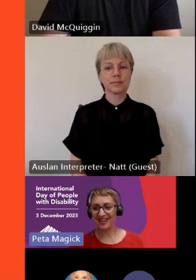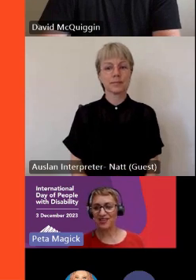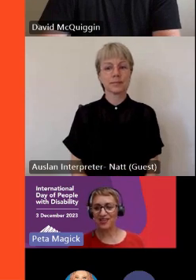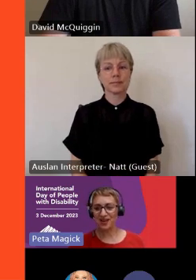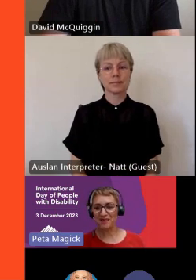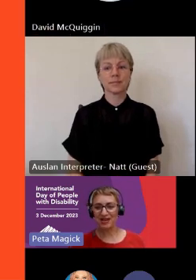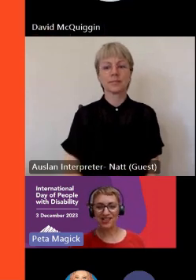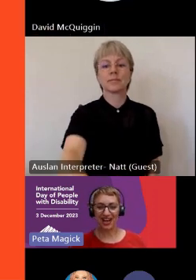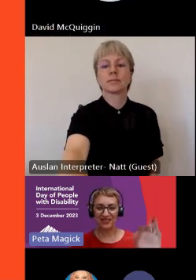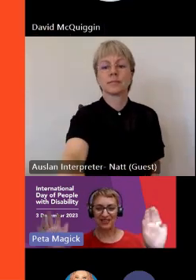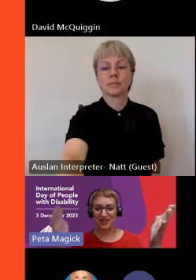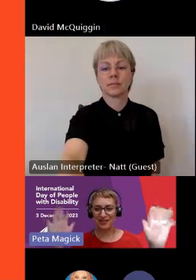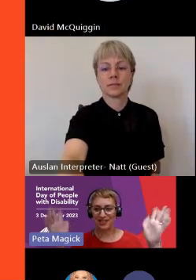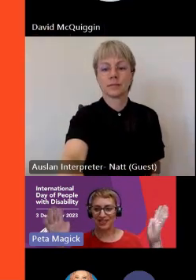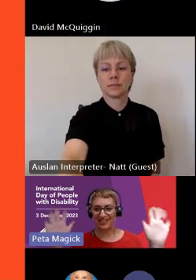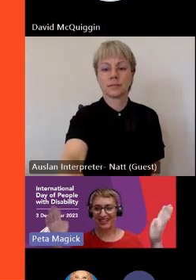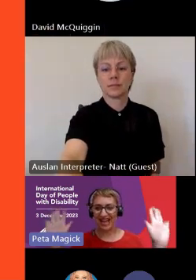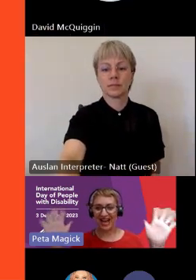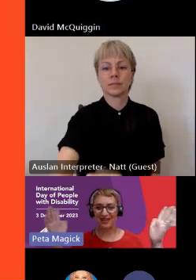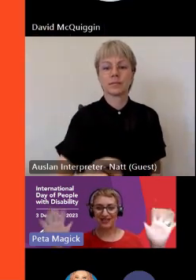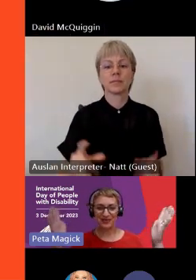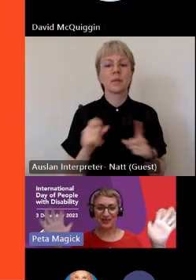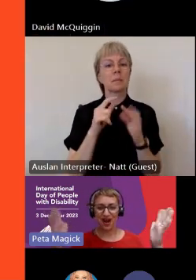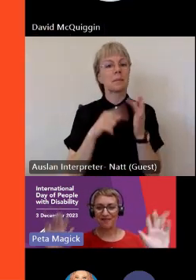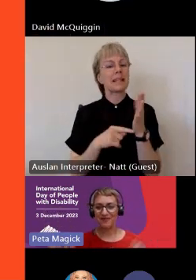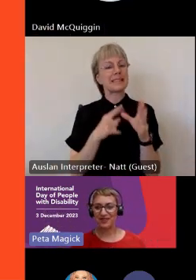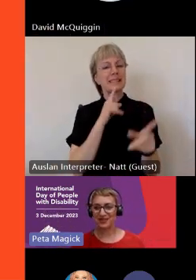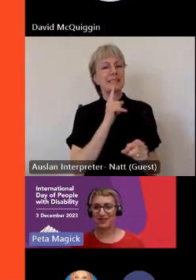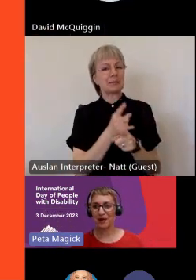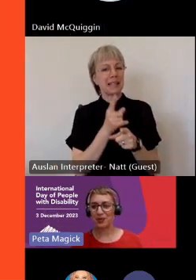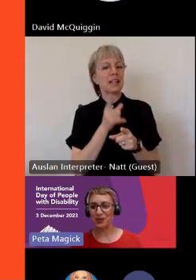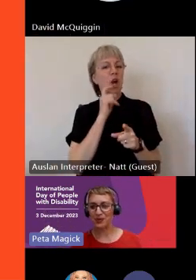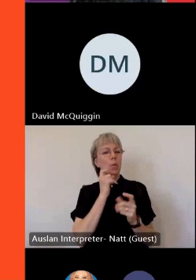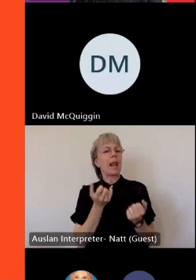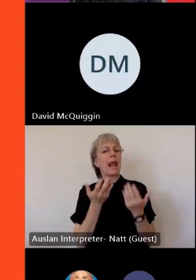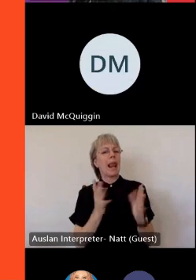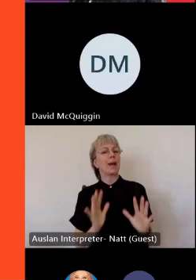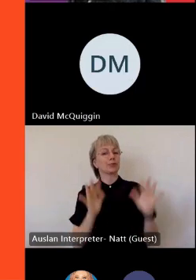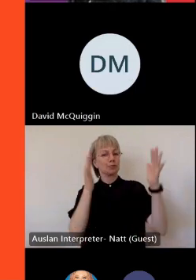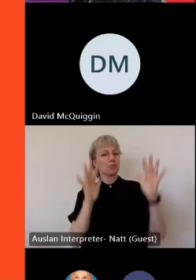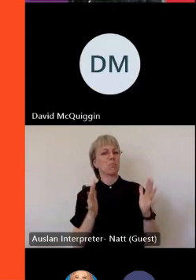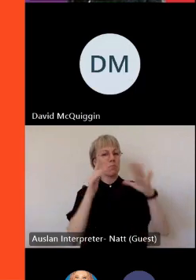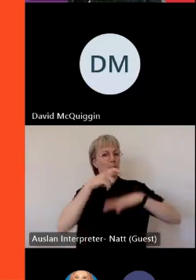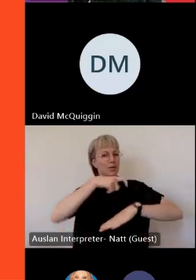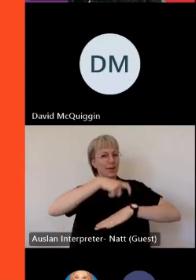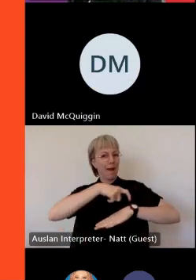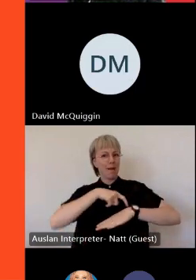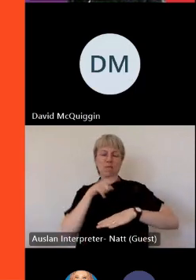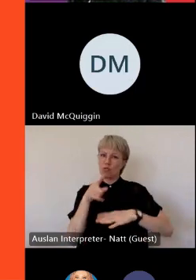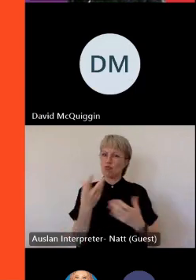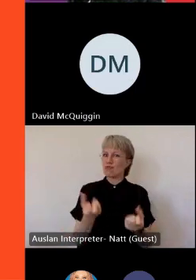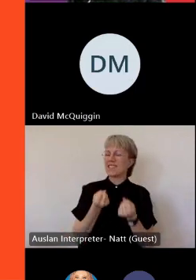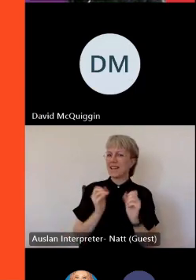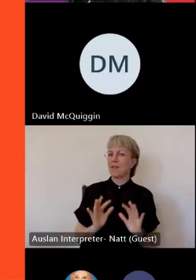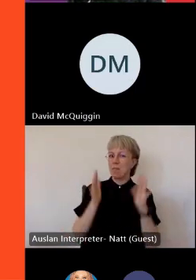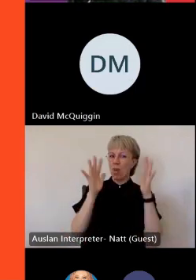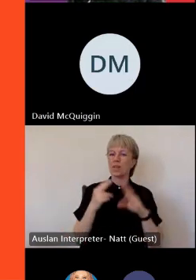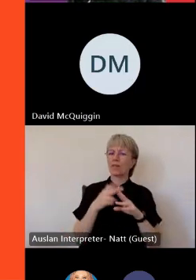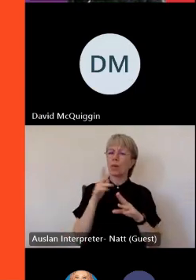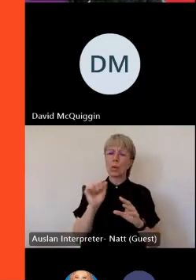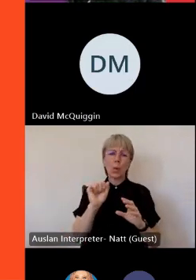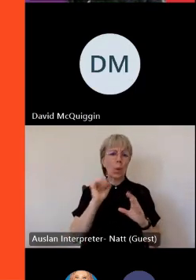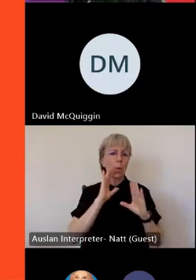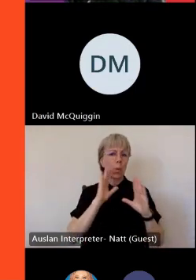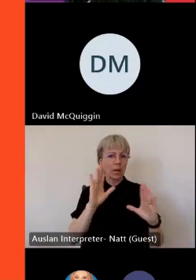speaking. Thank you so much, Catherine, and I'll just allow a little time for the applause that you're receiving there for that wonderful research